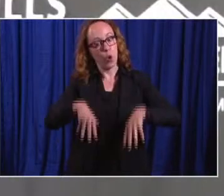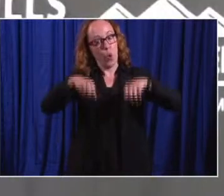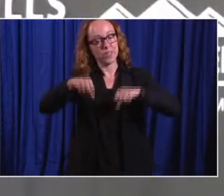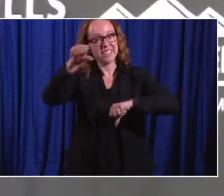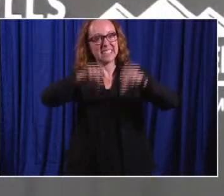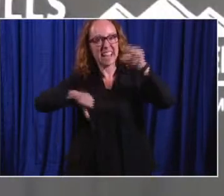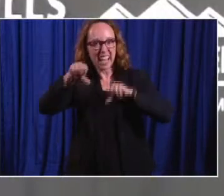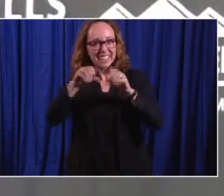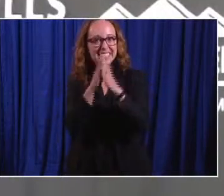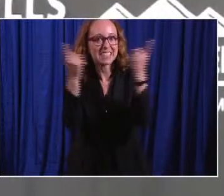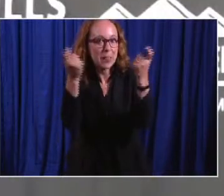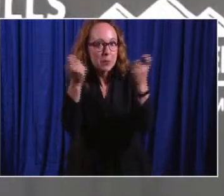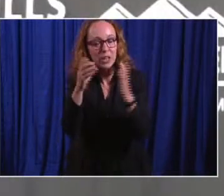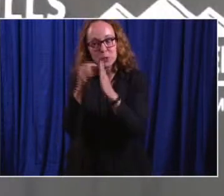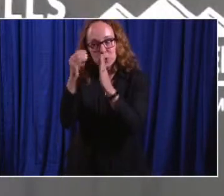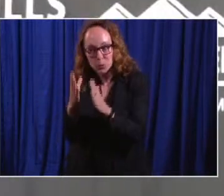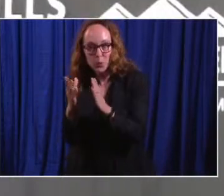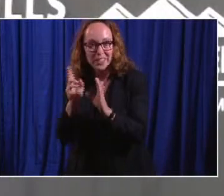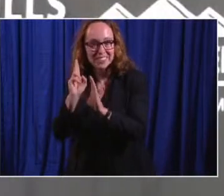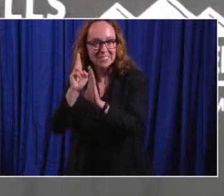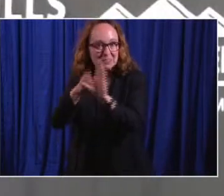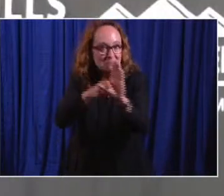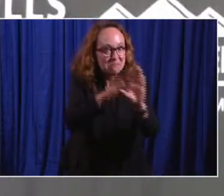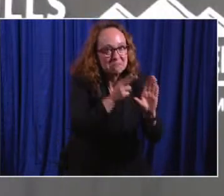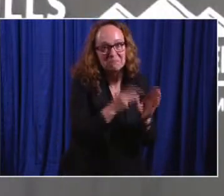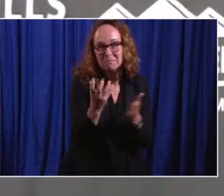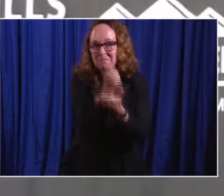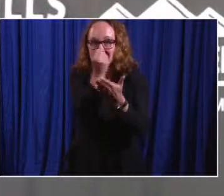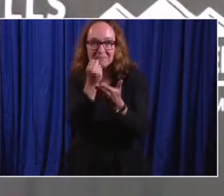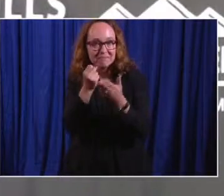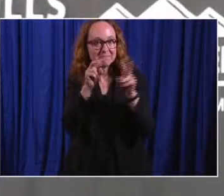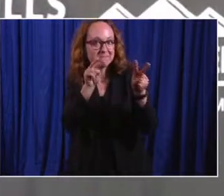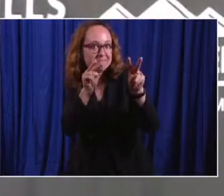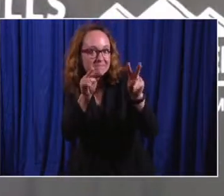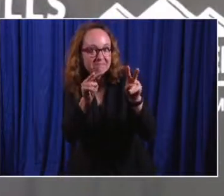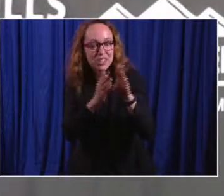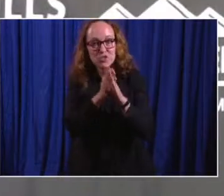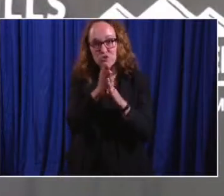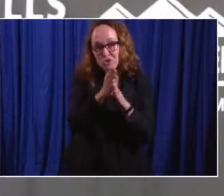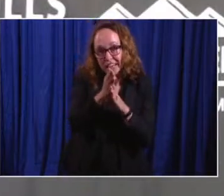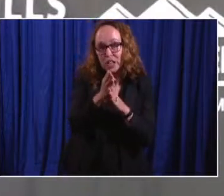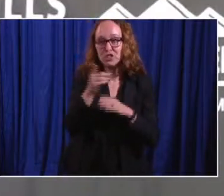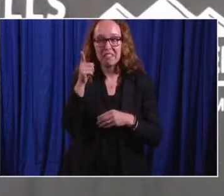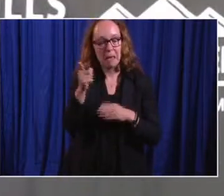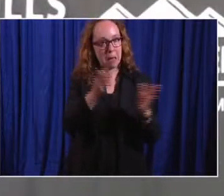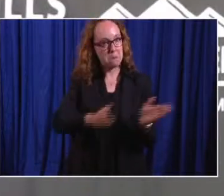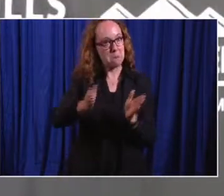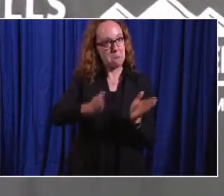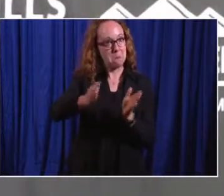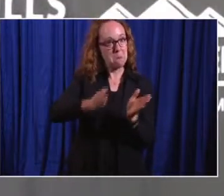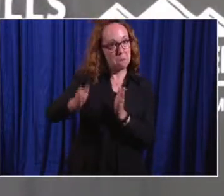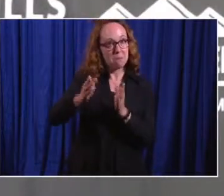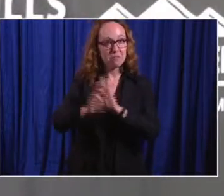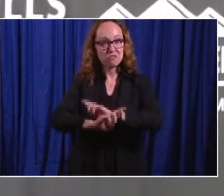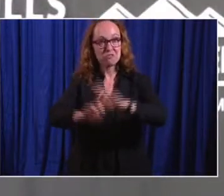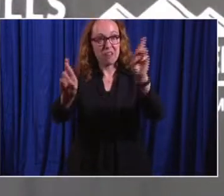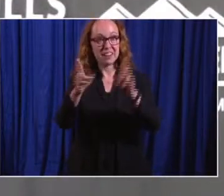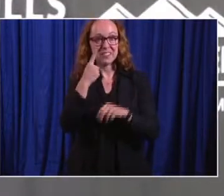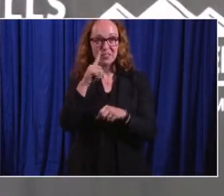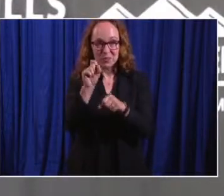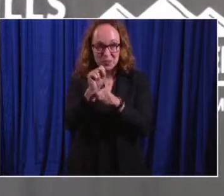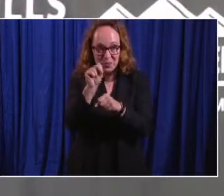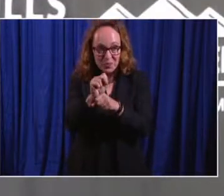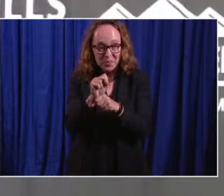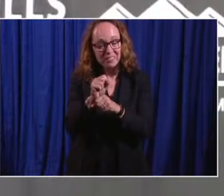students are signing on right out of high school into careers that they have been prepared for through their work here at